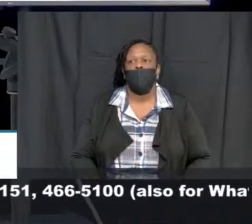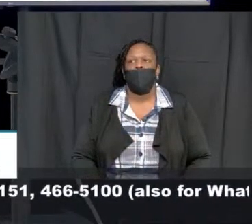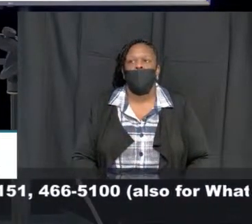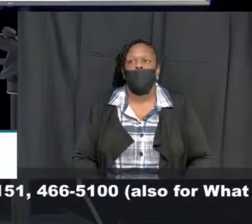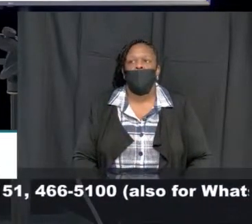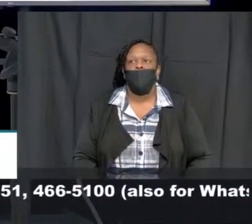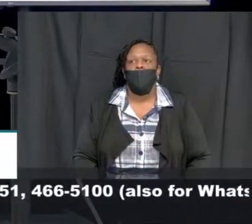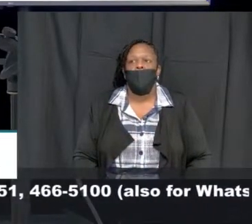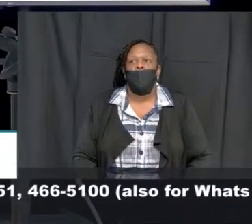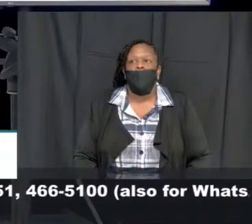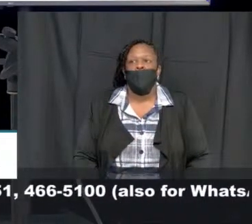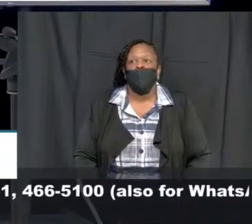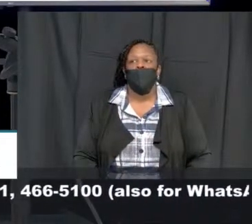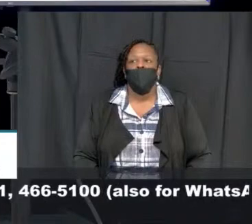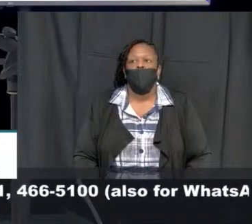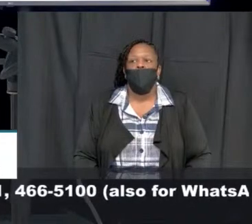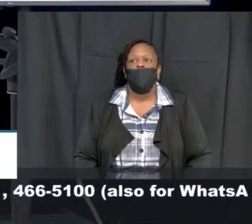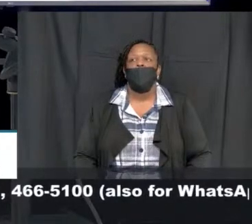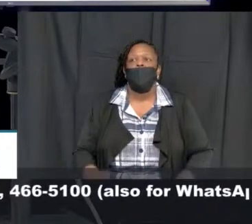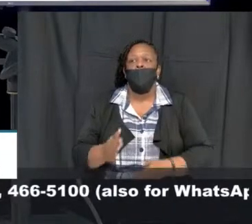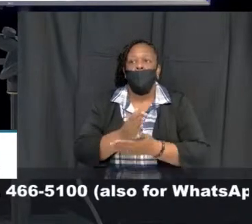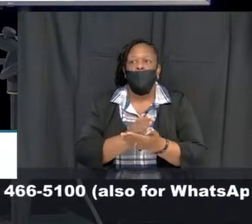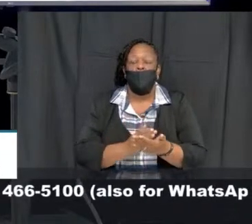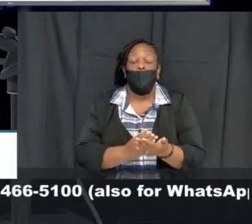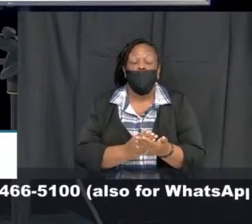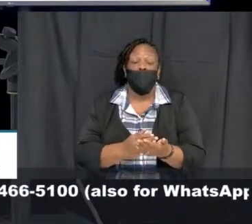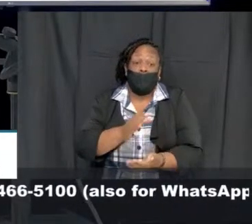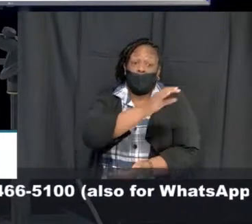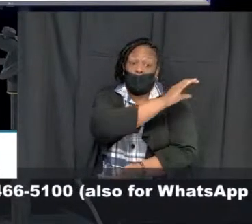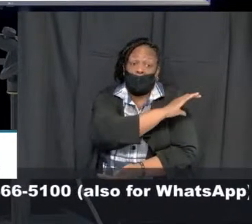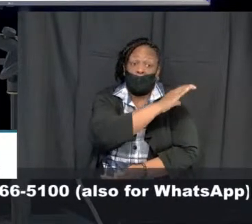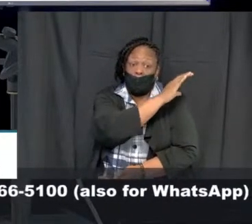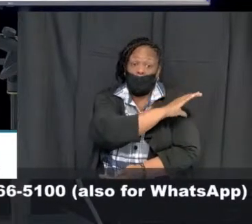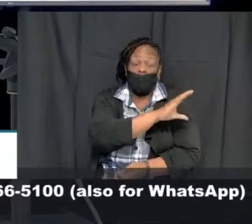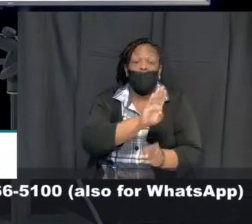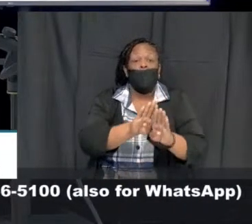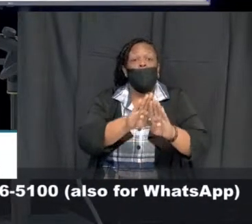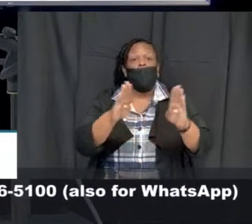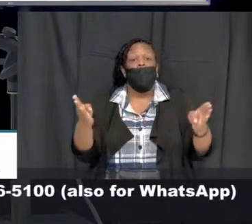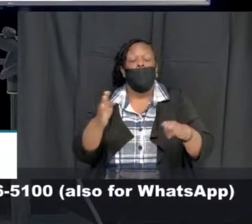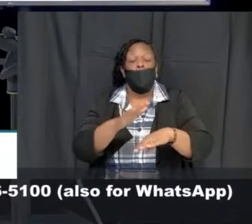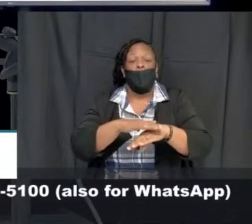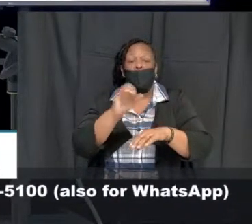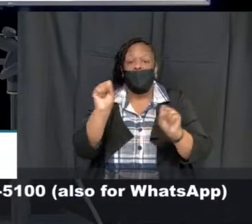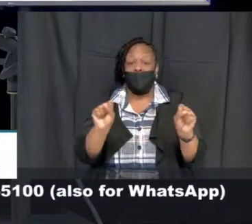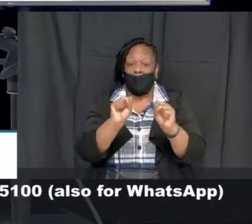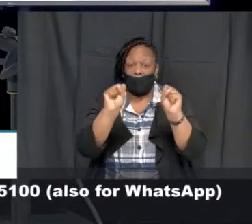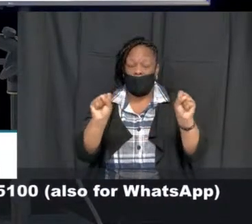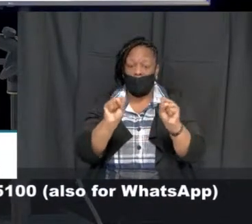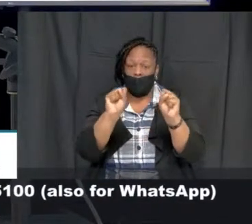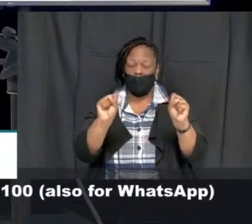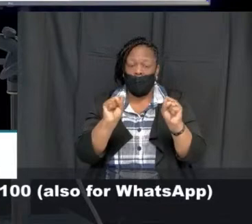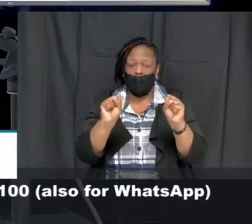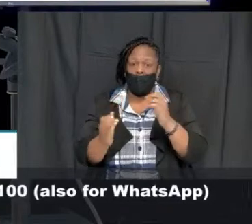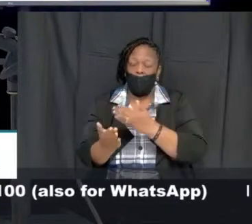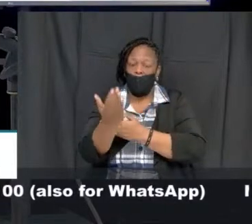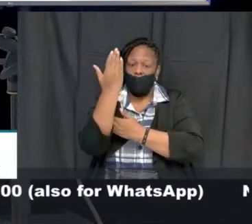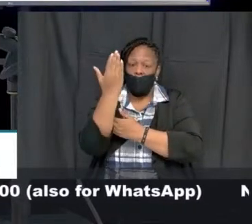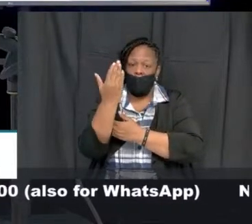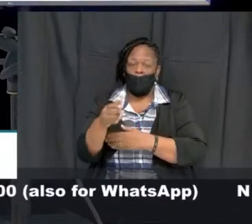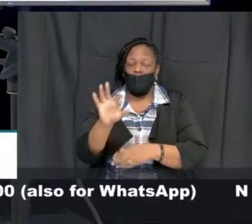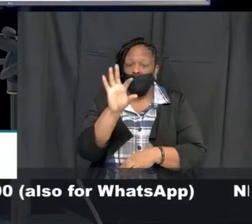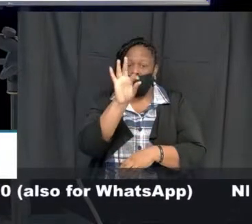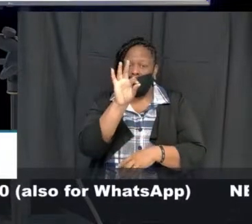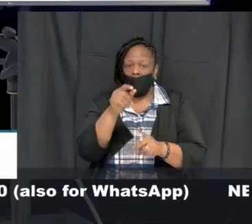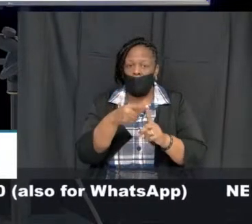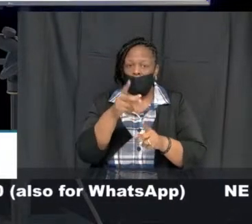vaccinated. Some of the clinics are open on Saturdays to allow those in an industry that may not be as flexible, that